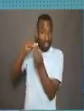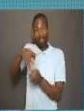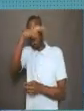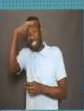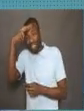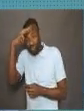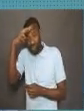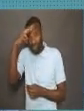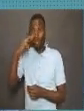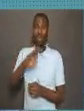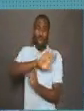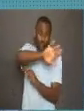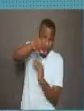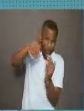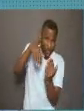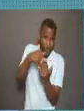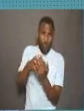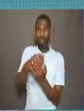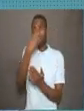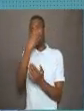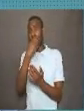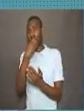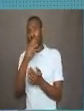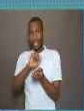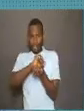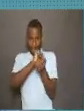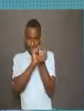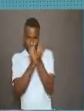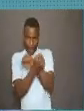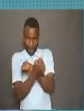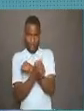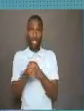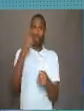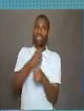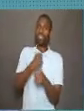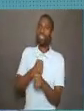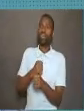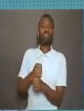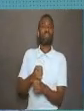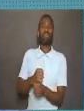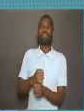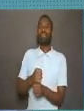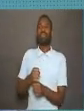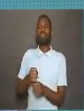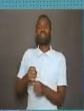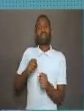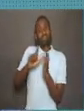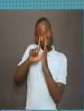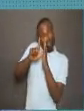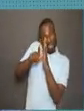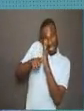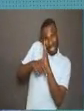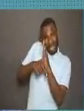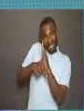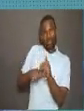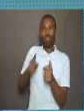Because not all of the heat can be converted into work as per the second